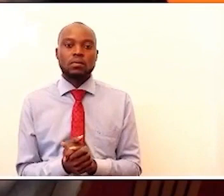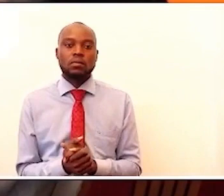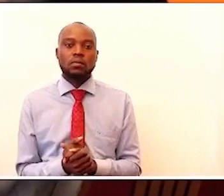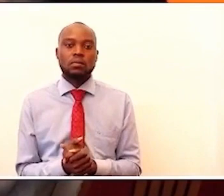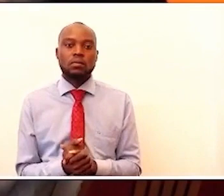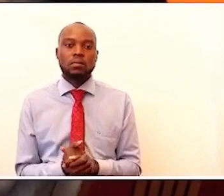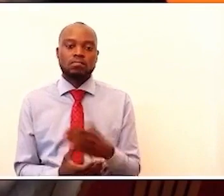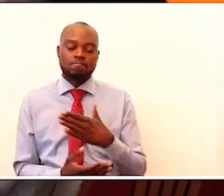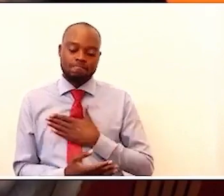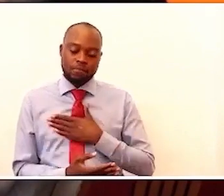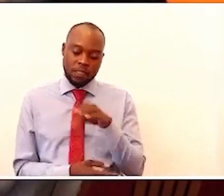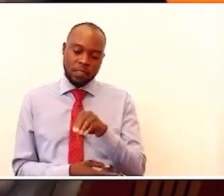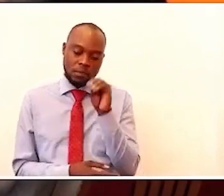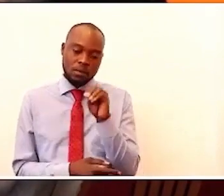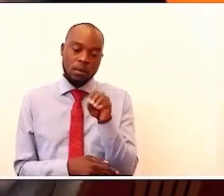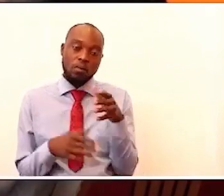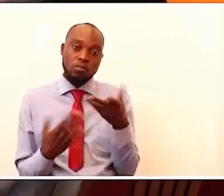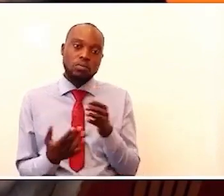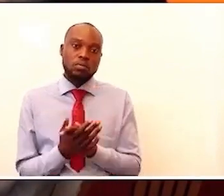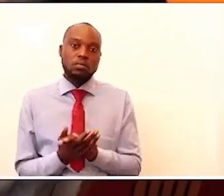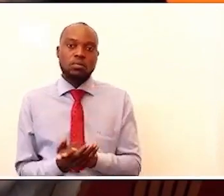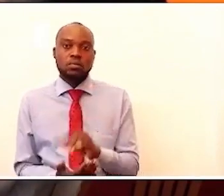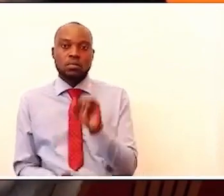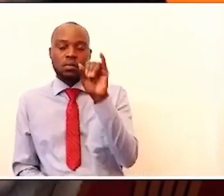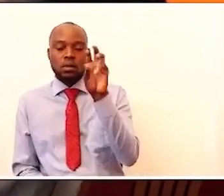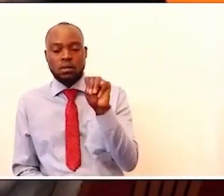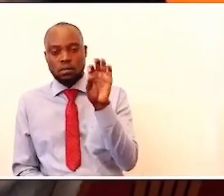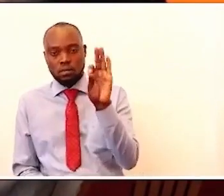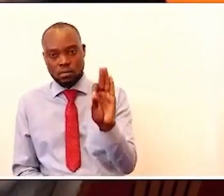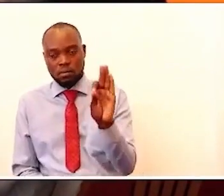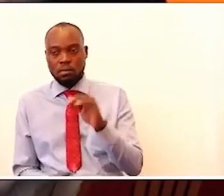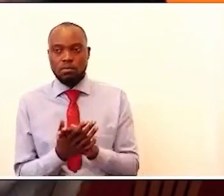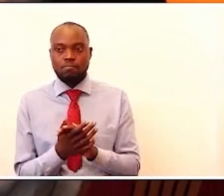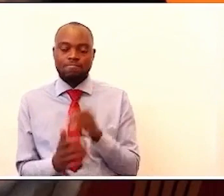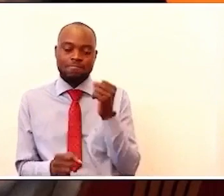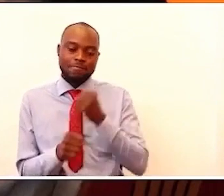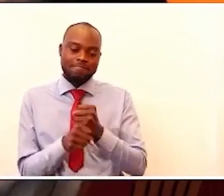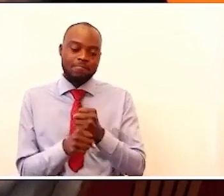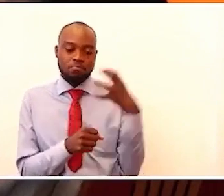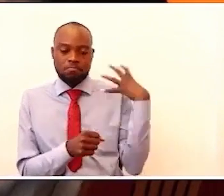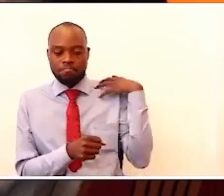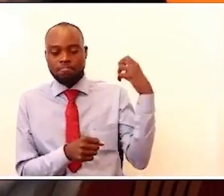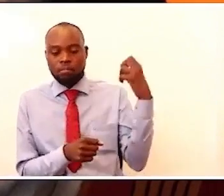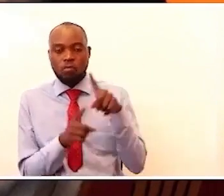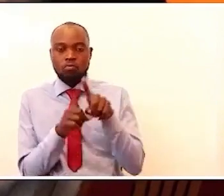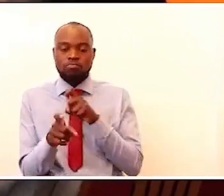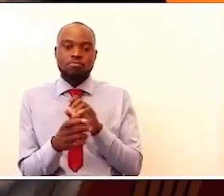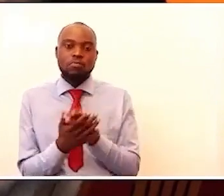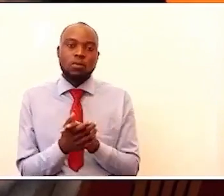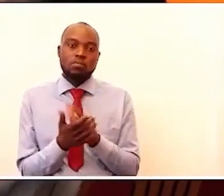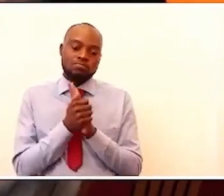We picked that IMF, despite us voting for the government, those that govern